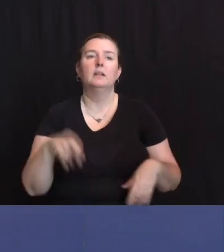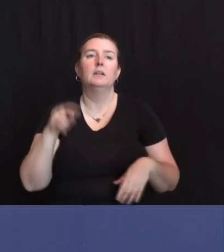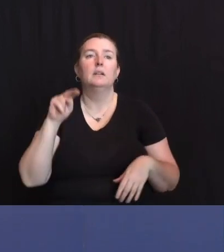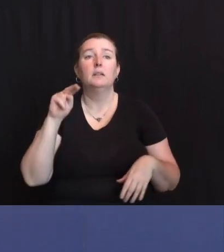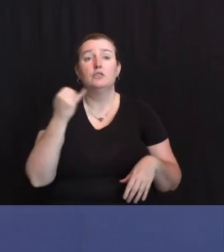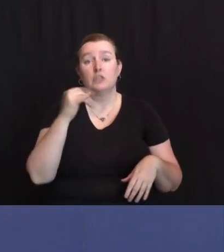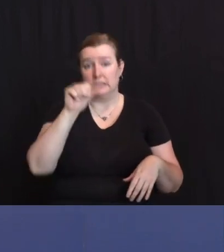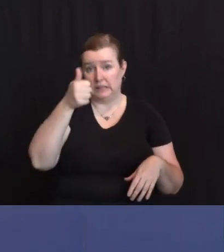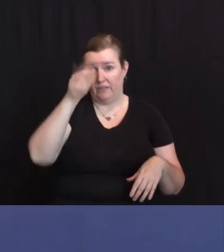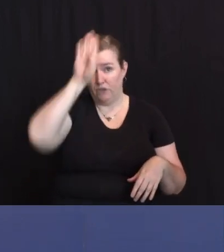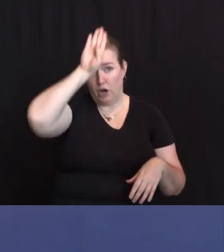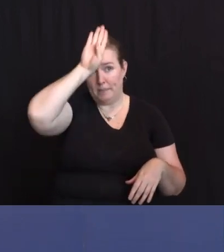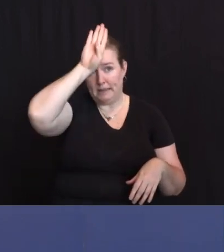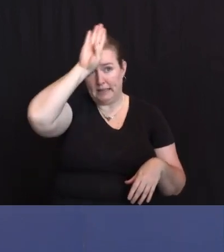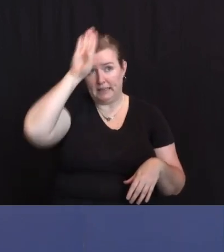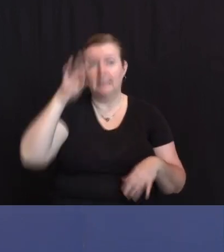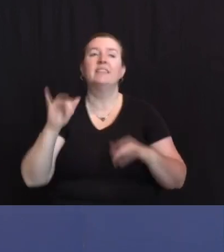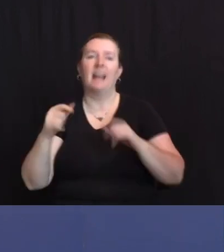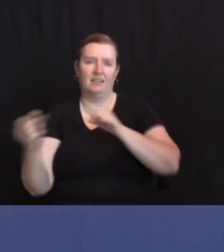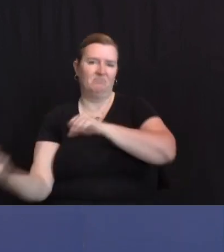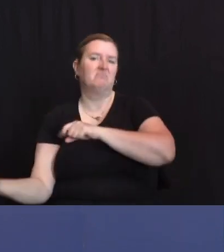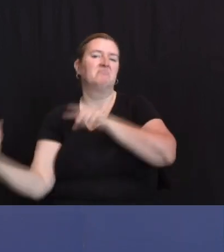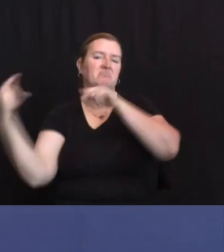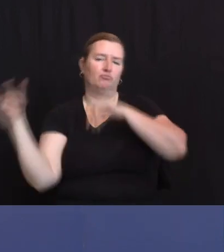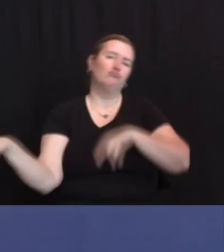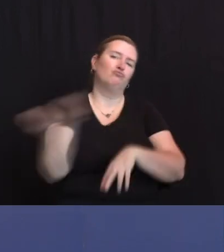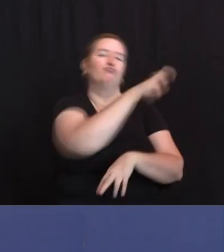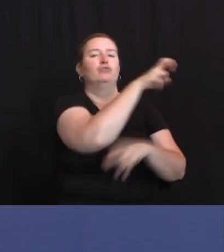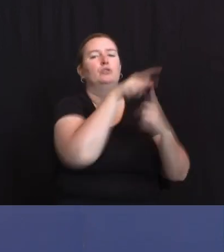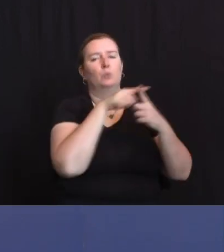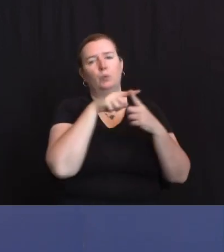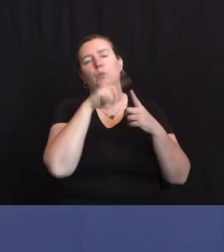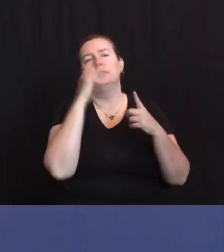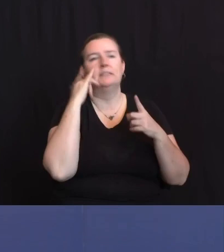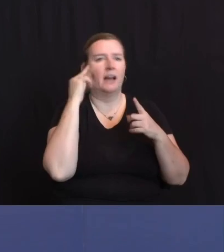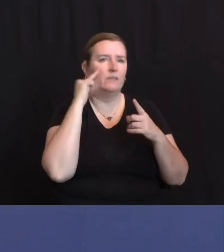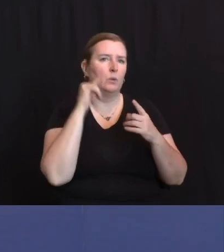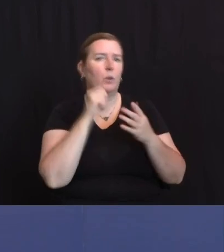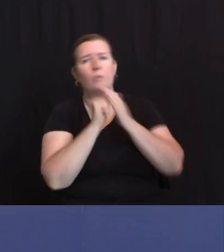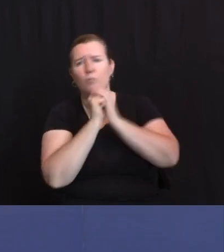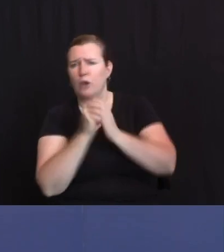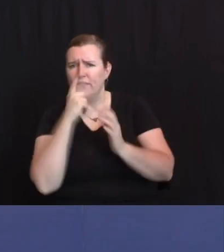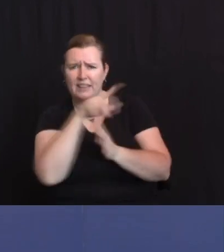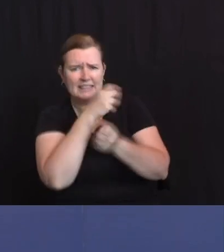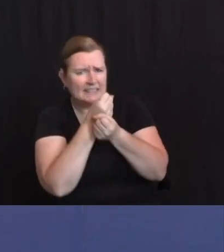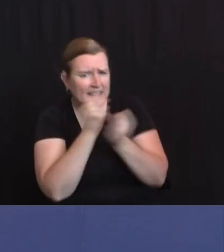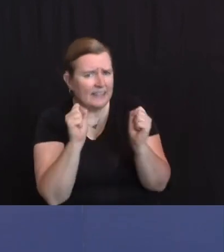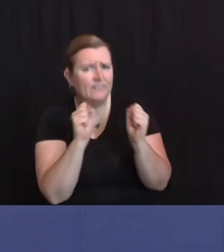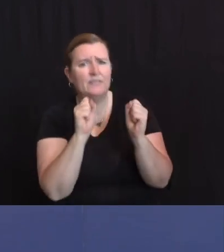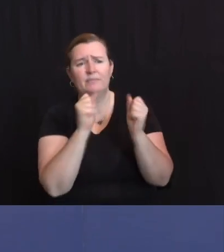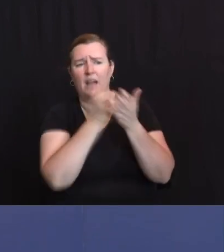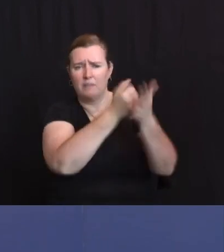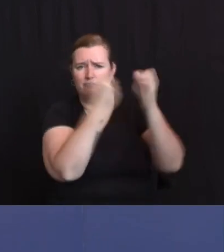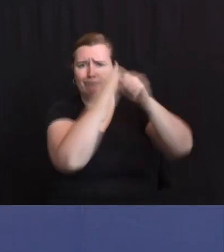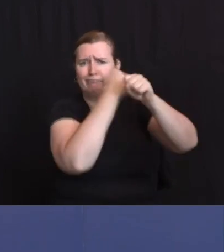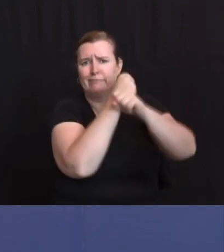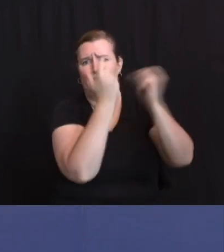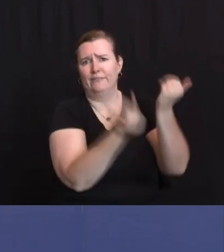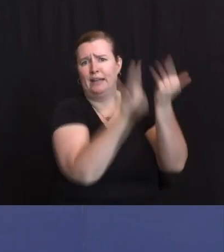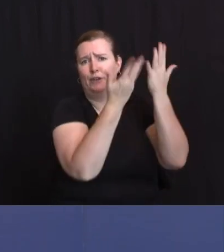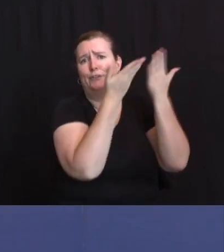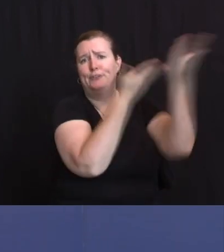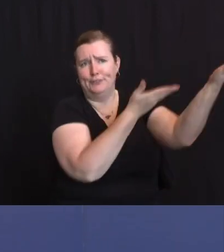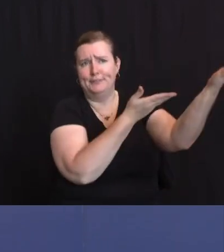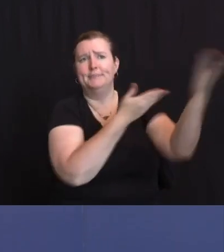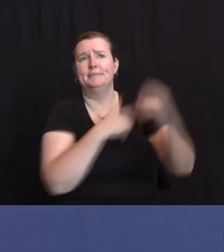speak. Keep knocking on wood that they're doing safe and helping California out. Sally is currently battering the Gulf